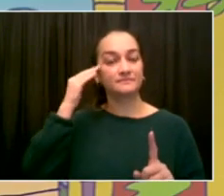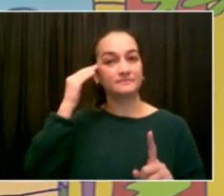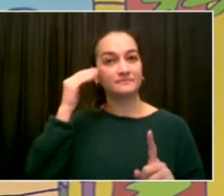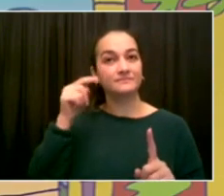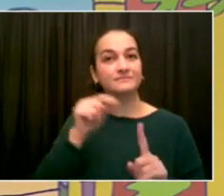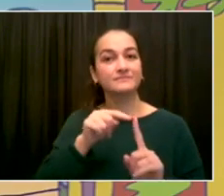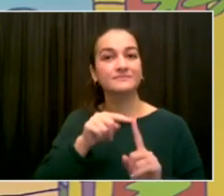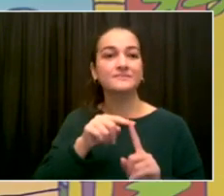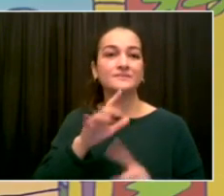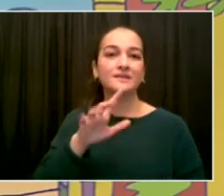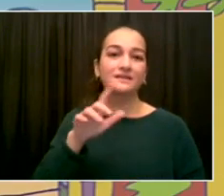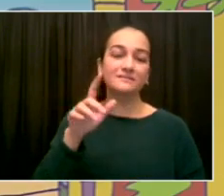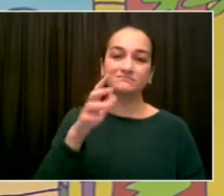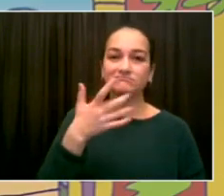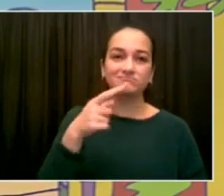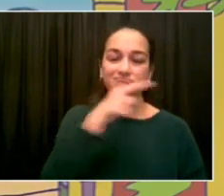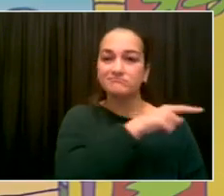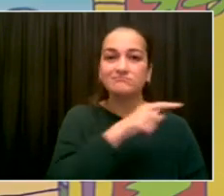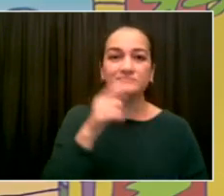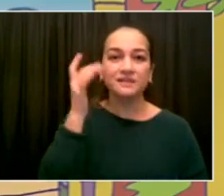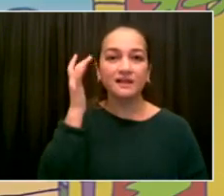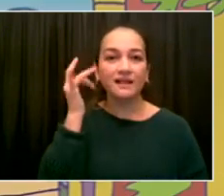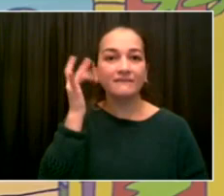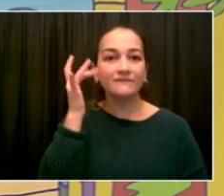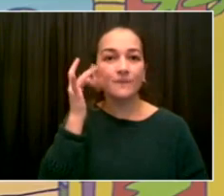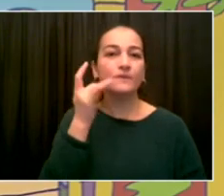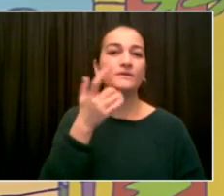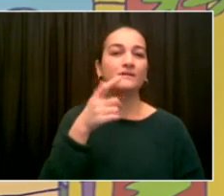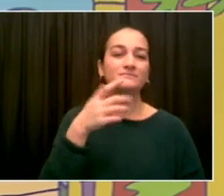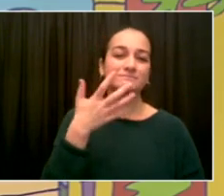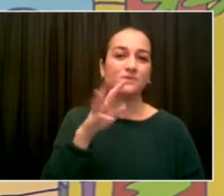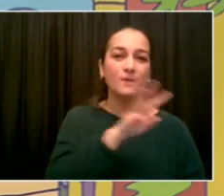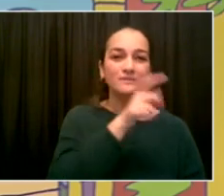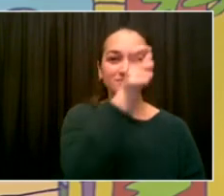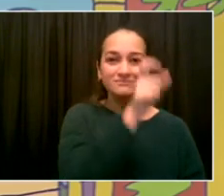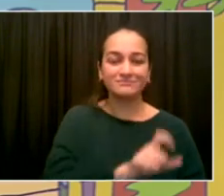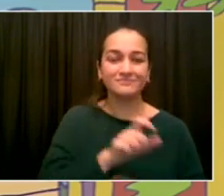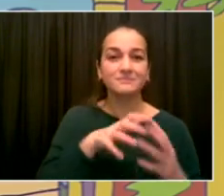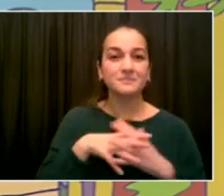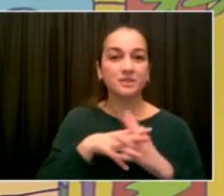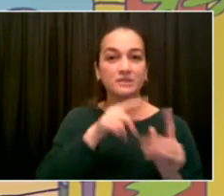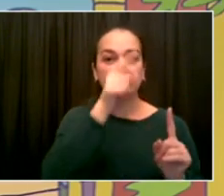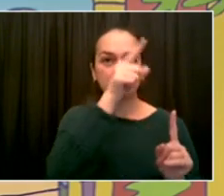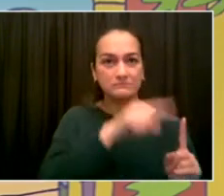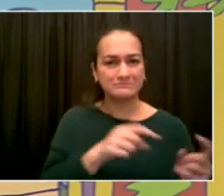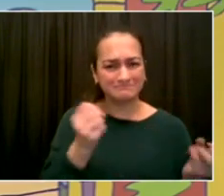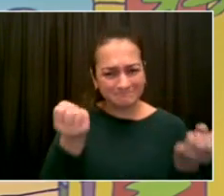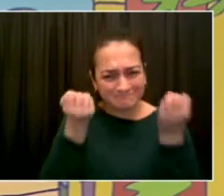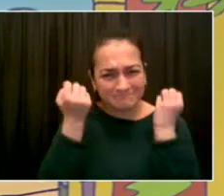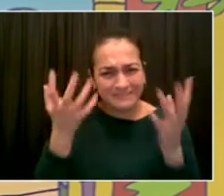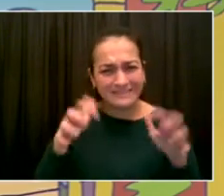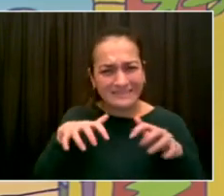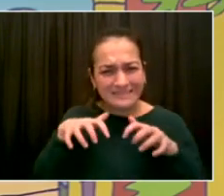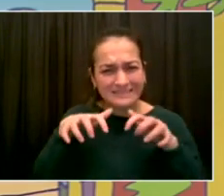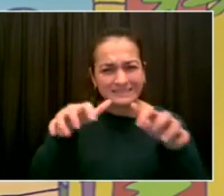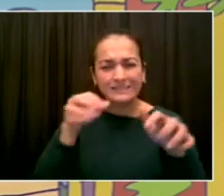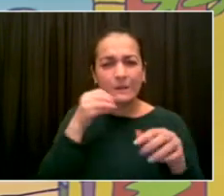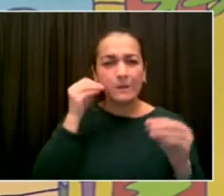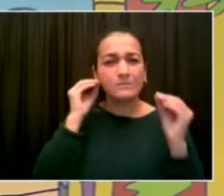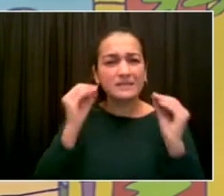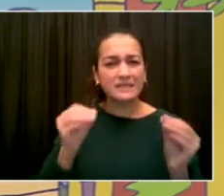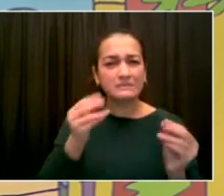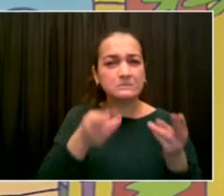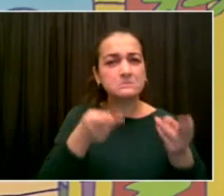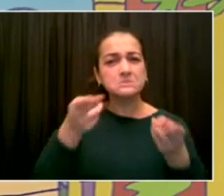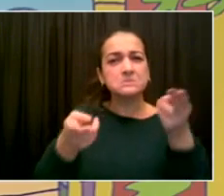living on the streets. It's absolutely painful. It's unacceptable. We have a right to shelter here. We don't want anyone living on the streets, and we want to